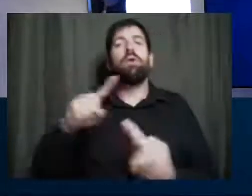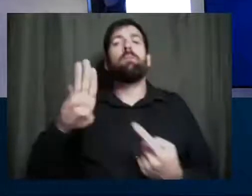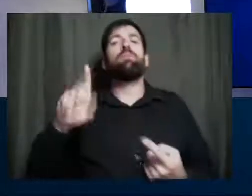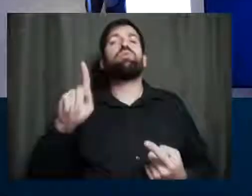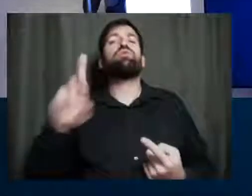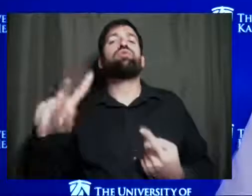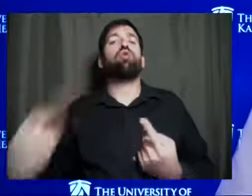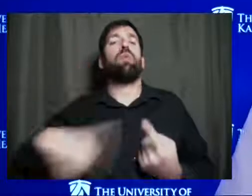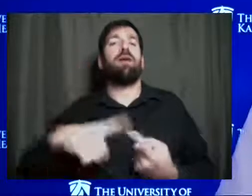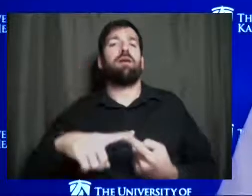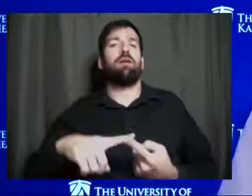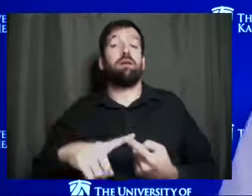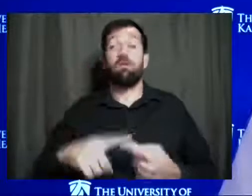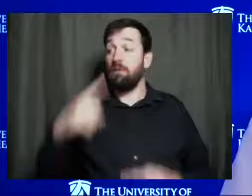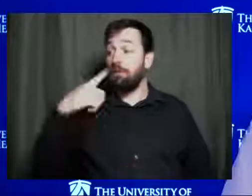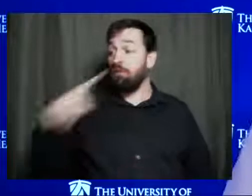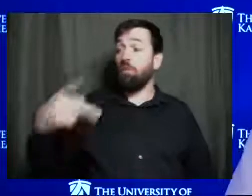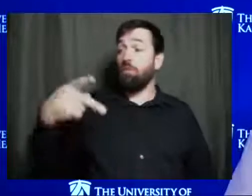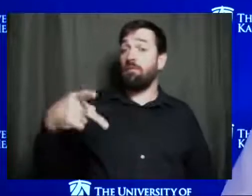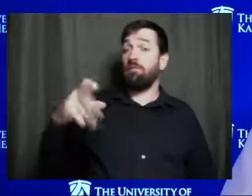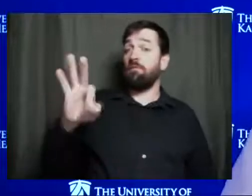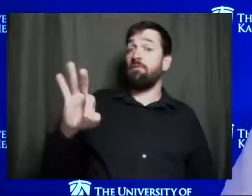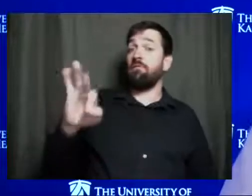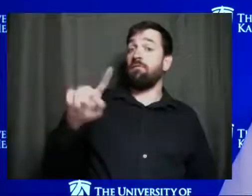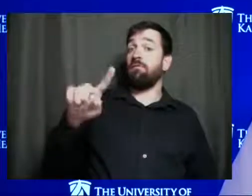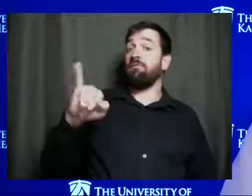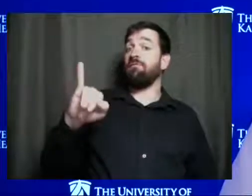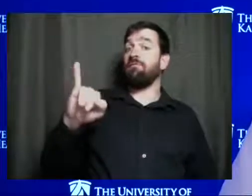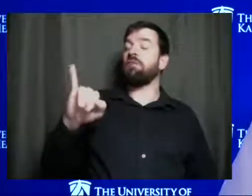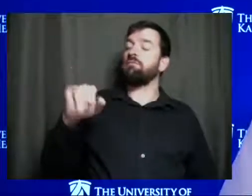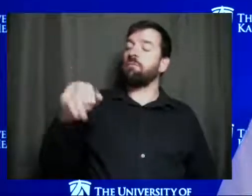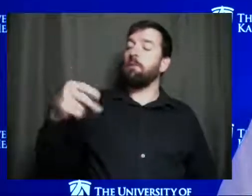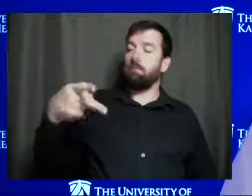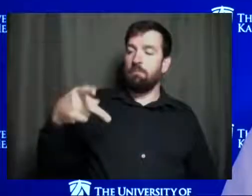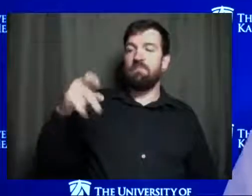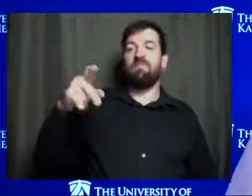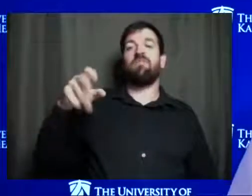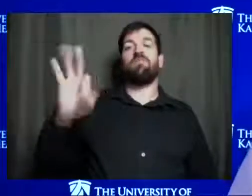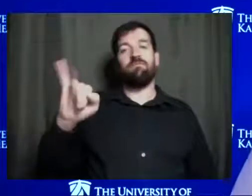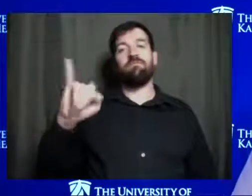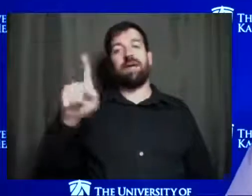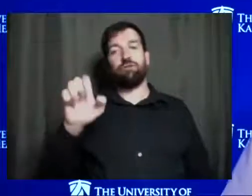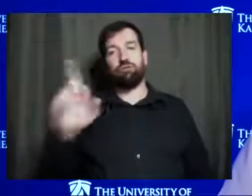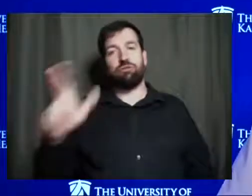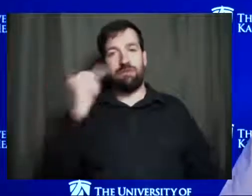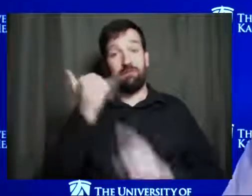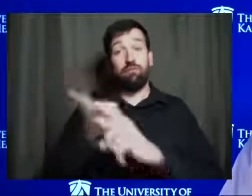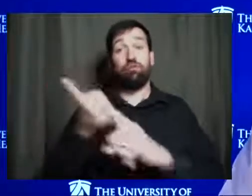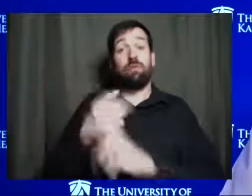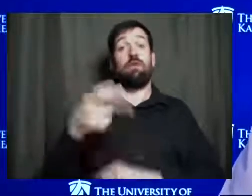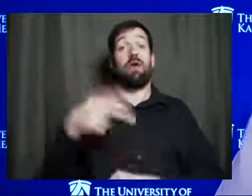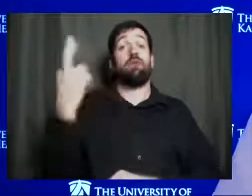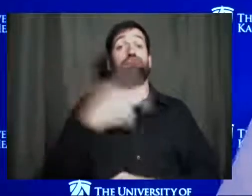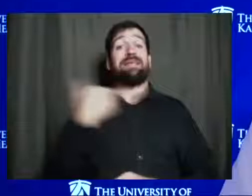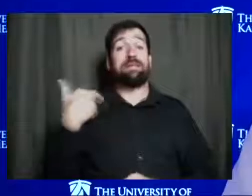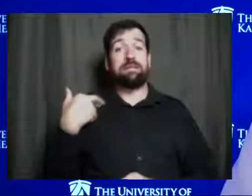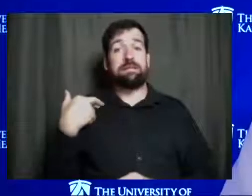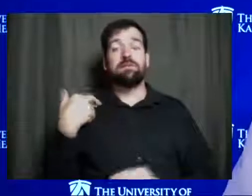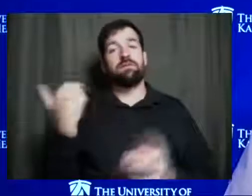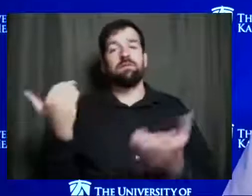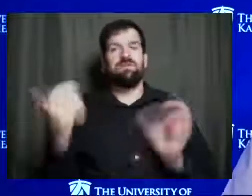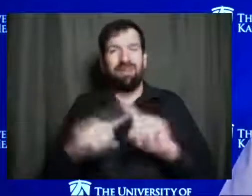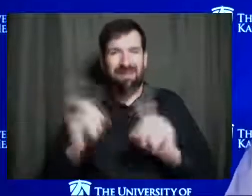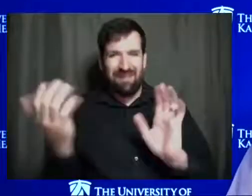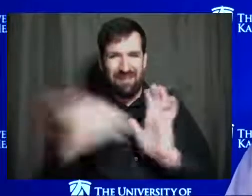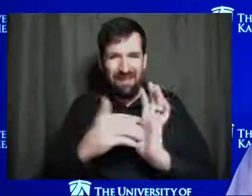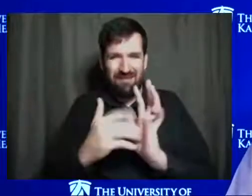certainly for Pfizer, you are able to, if you fall into that high-risk category. But again, I think there is a lot of vagueness there.